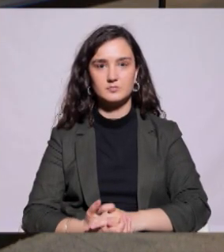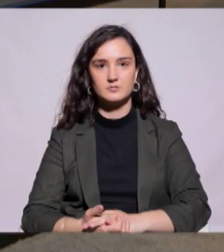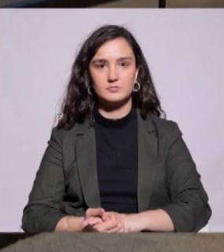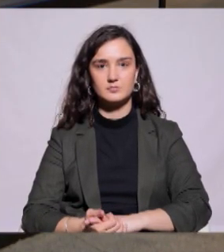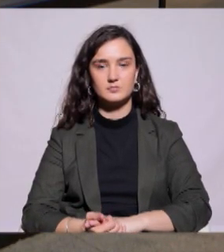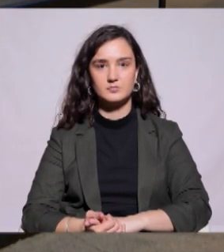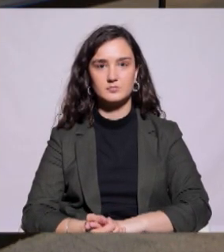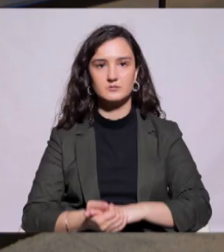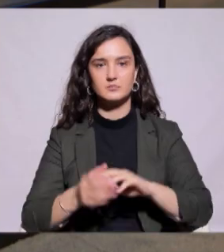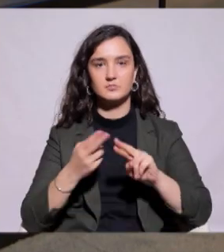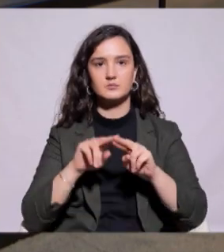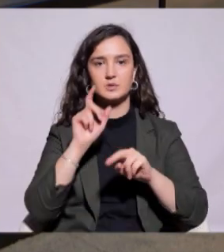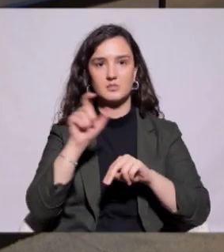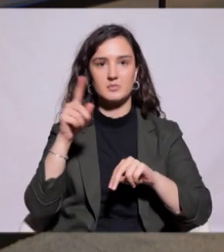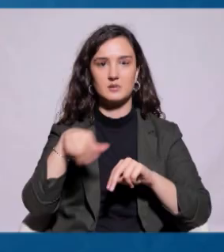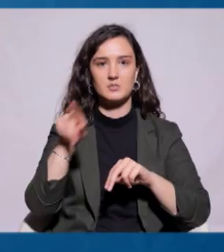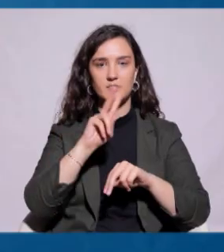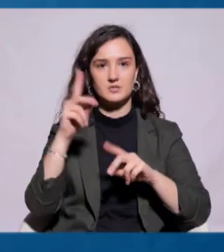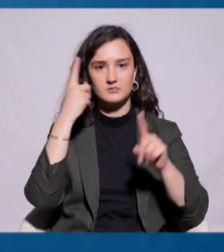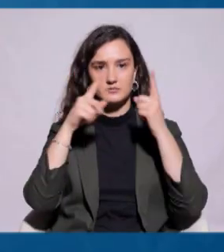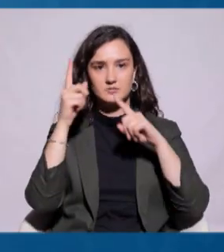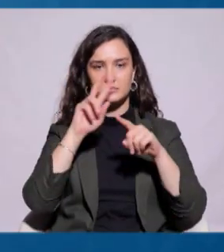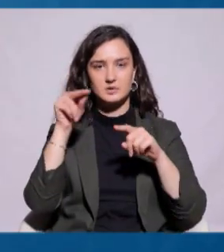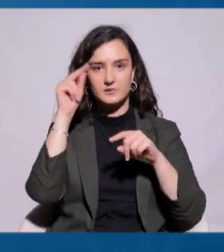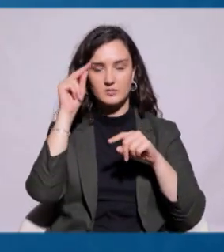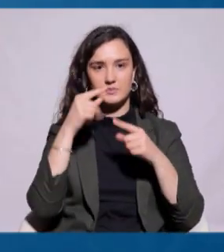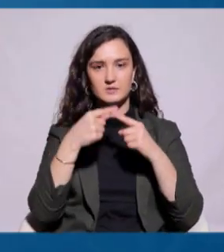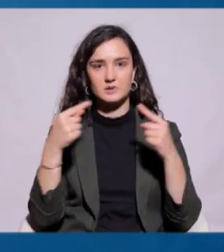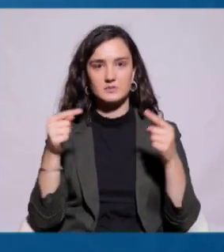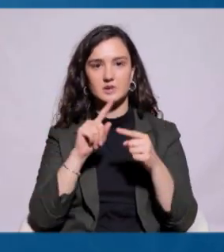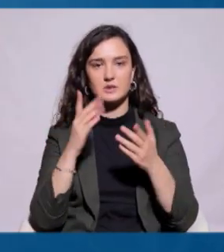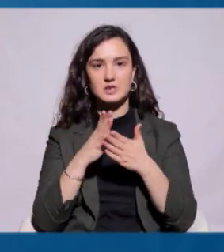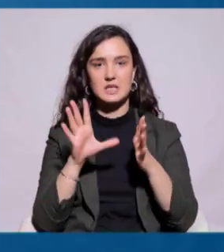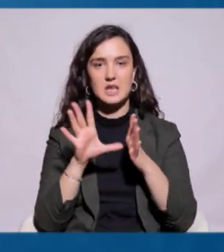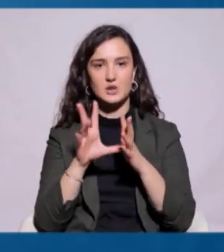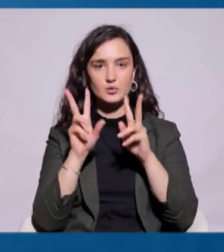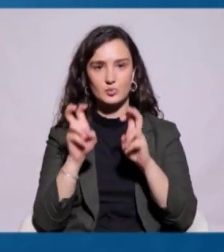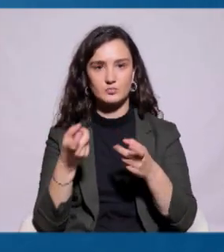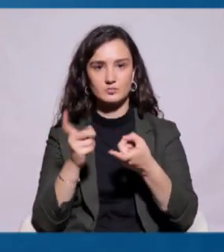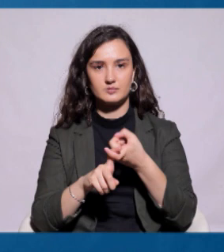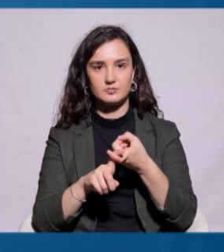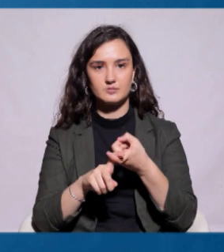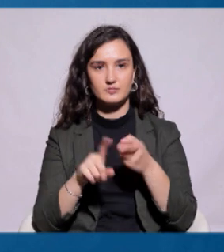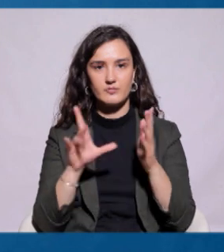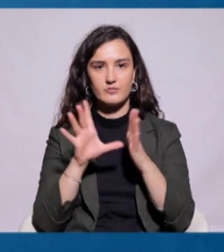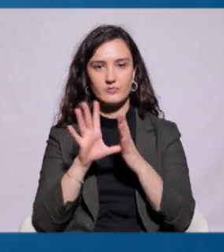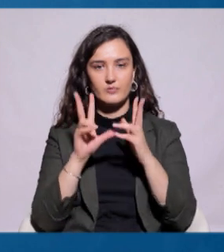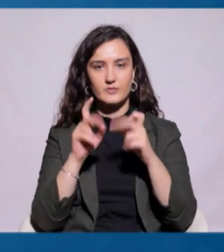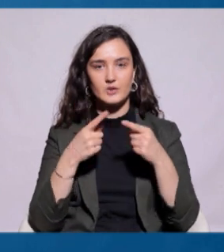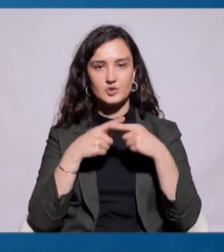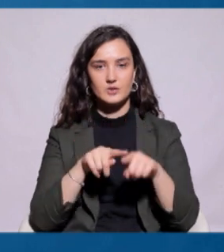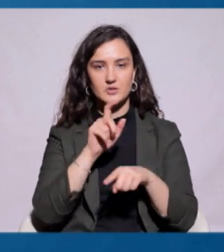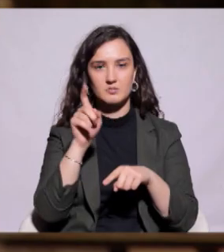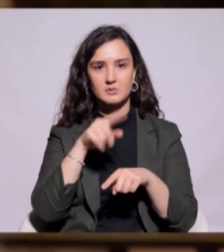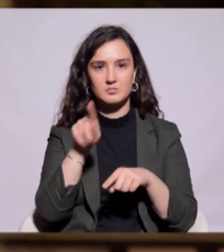electrical engineers are the people that design and study anything that has to do with electricity. So, electrical engineers are the